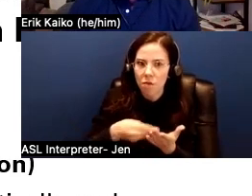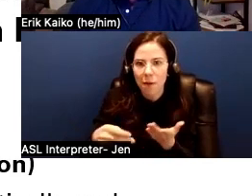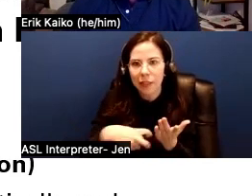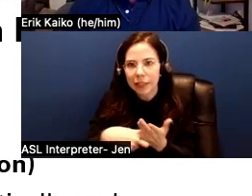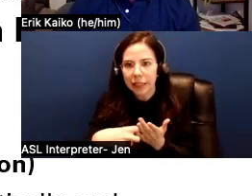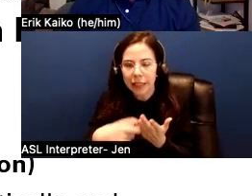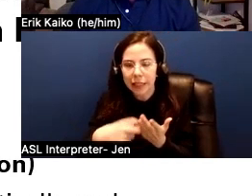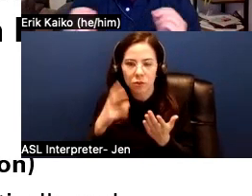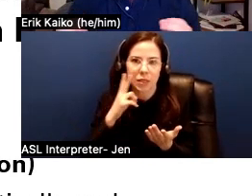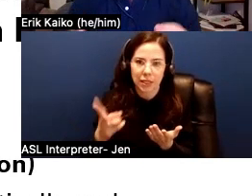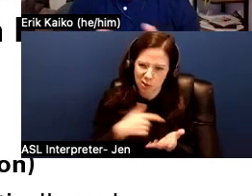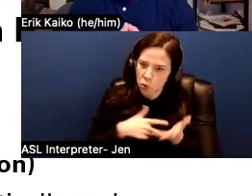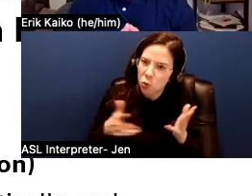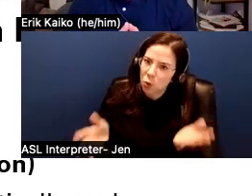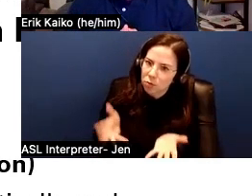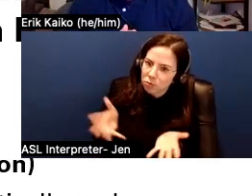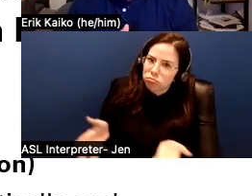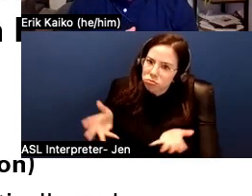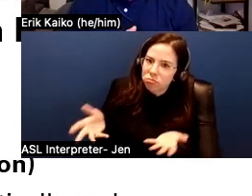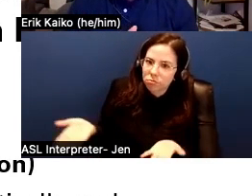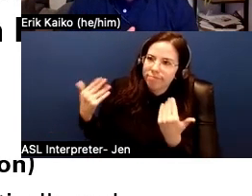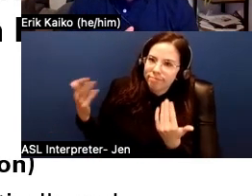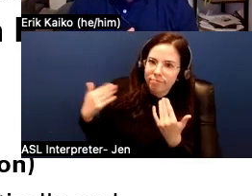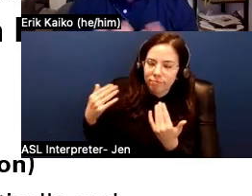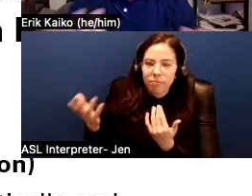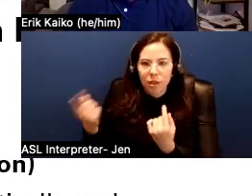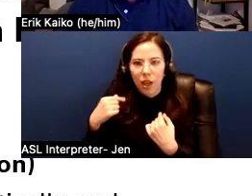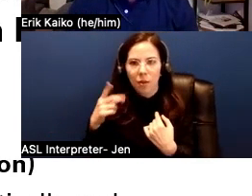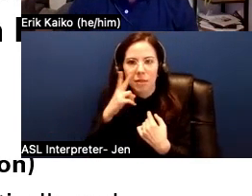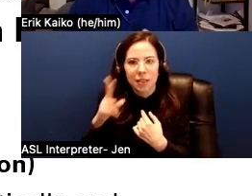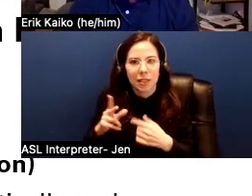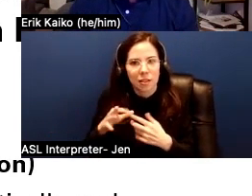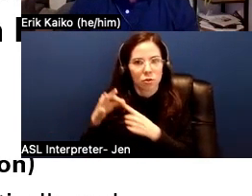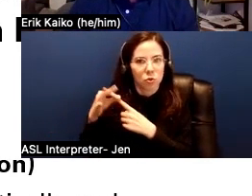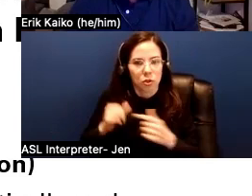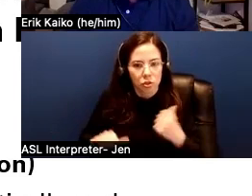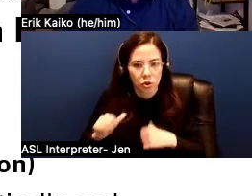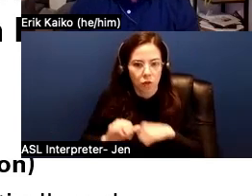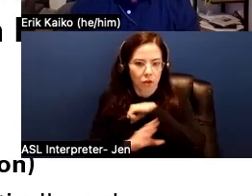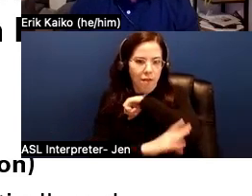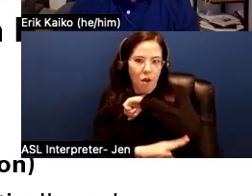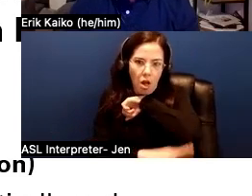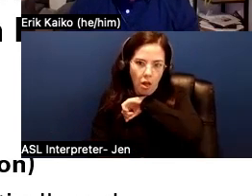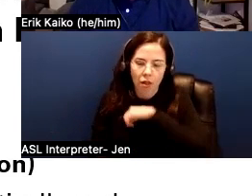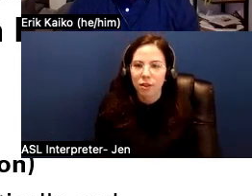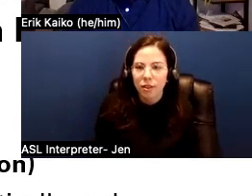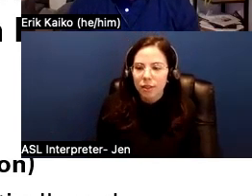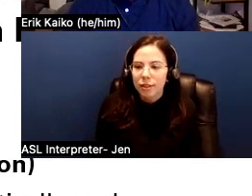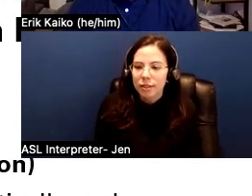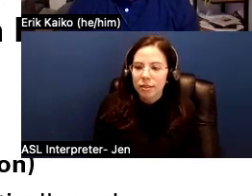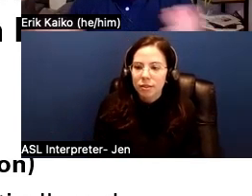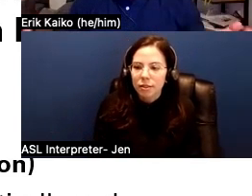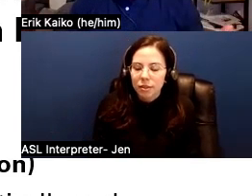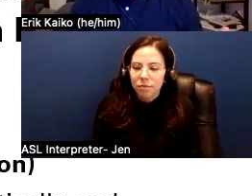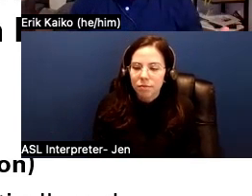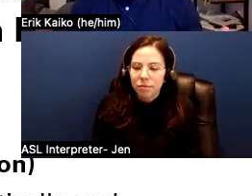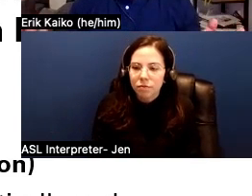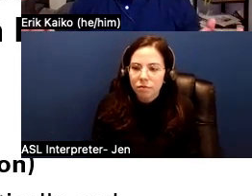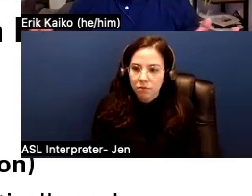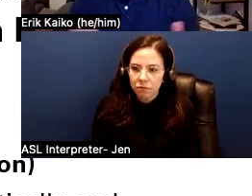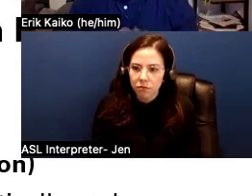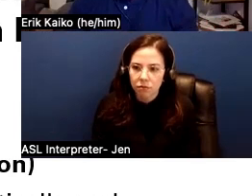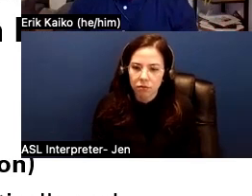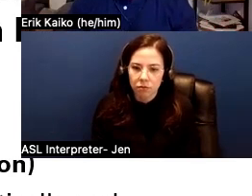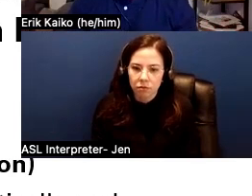when we were pushing that specific unique element of fall series, for example. When it comes to